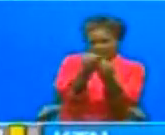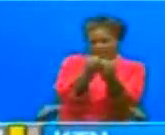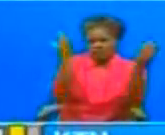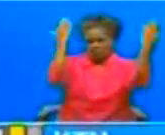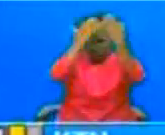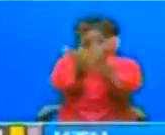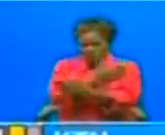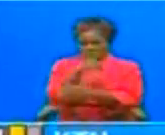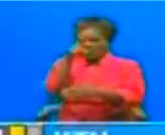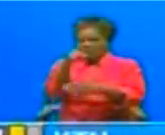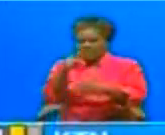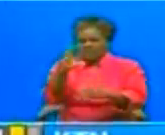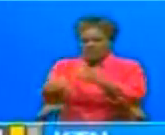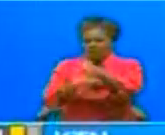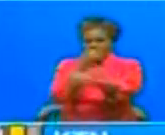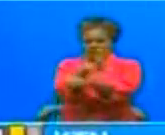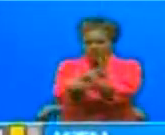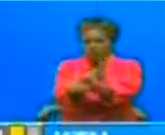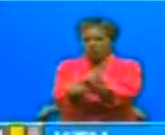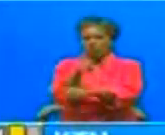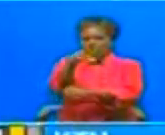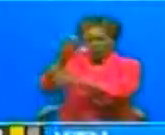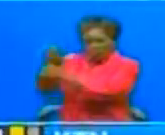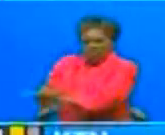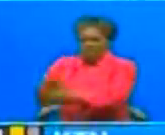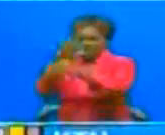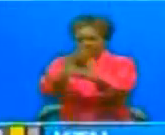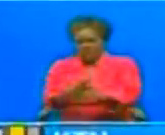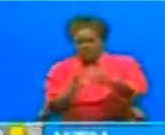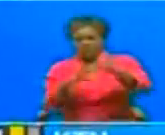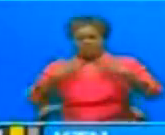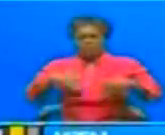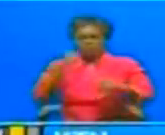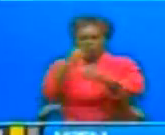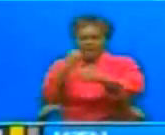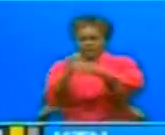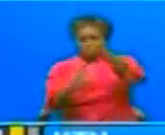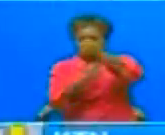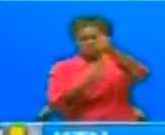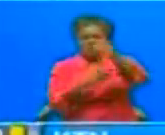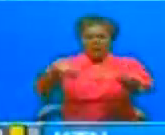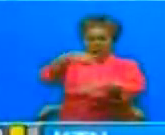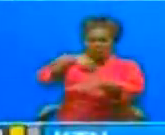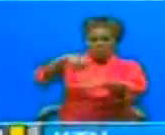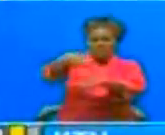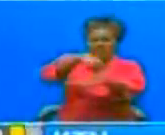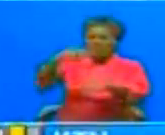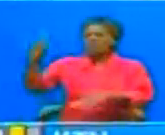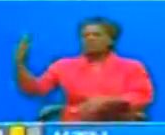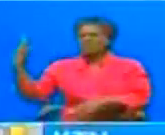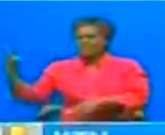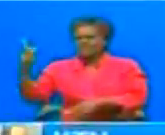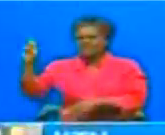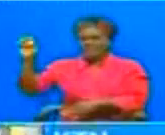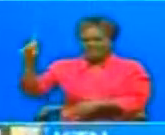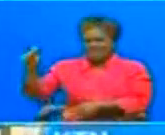which they were caught on tape harassing attendants at the Gilgil Weighbridge. And after more than 3 hours holed up inside, Keter walked